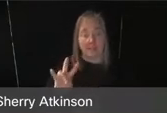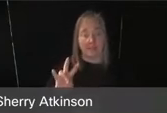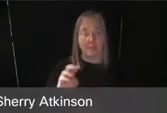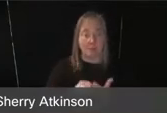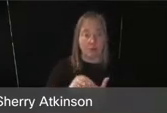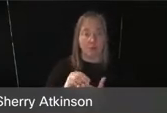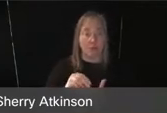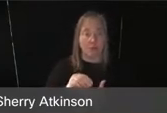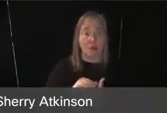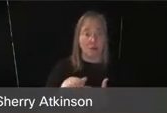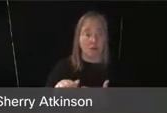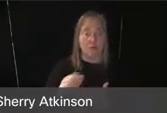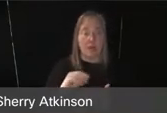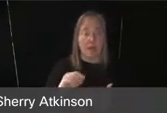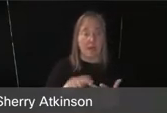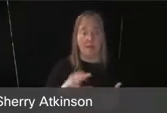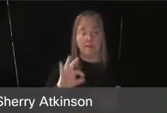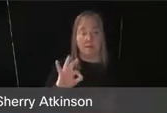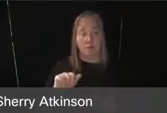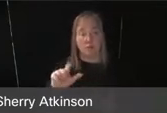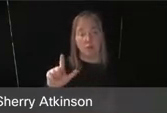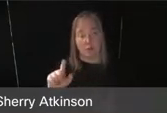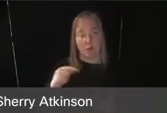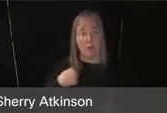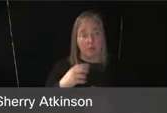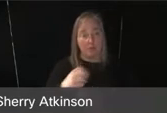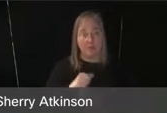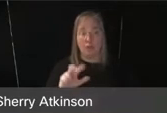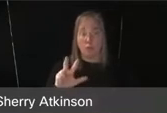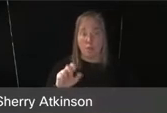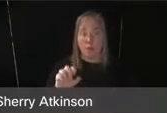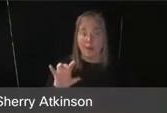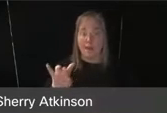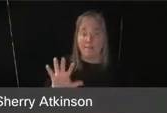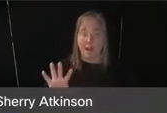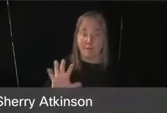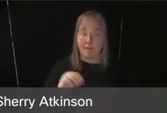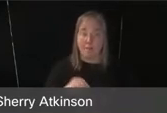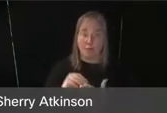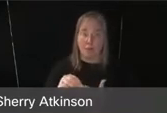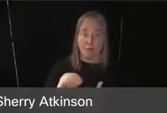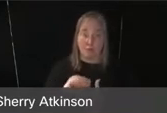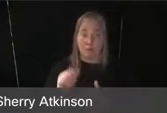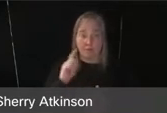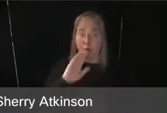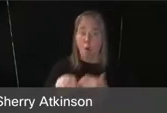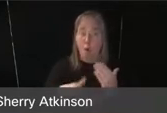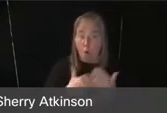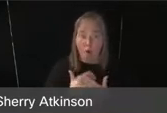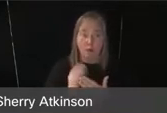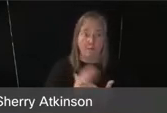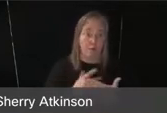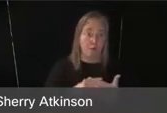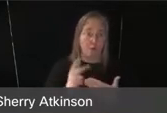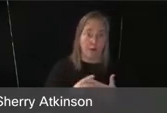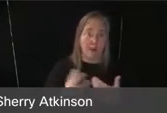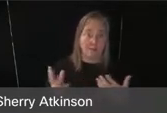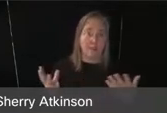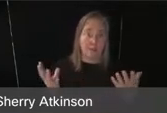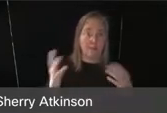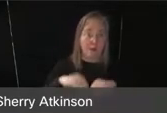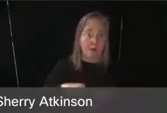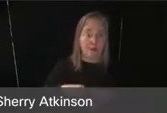in fiscal year 21, we received $3.85 million for all of our programs combined. The